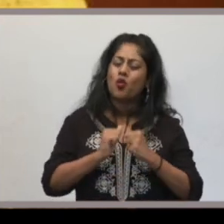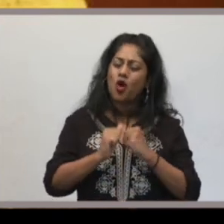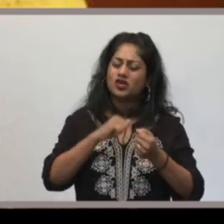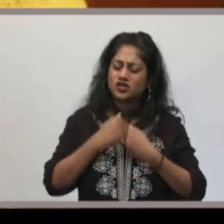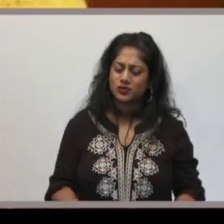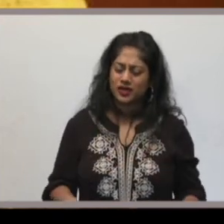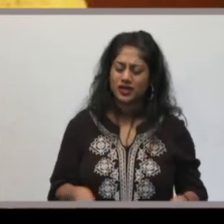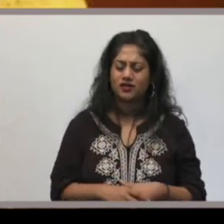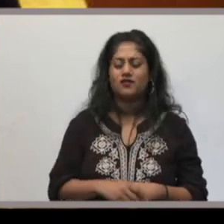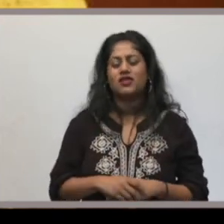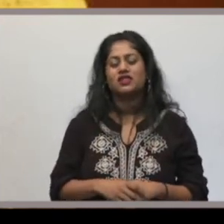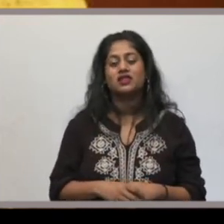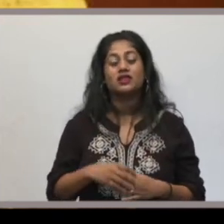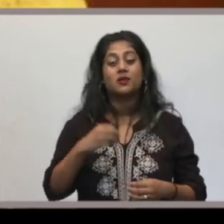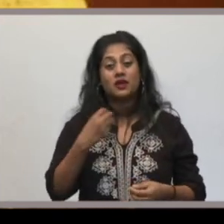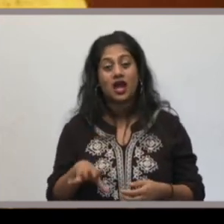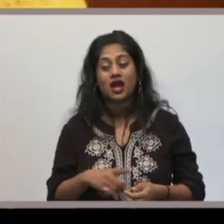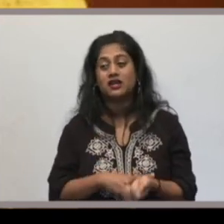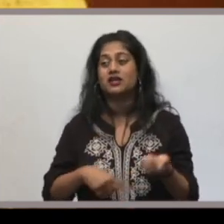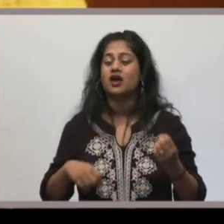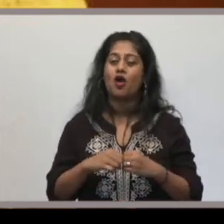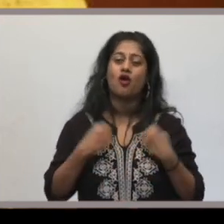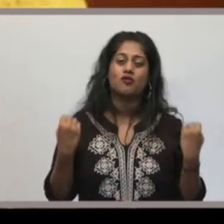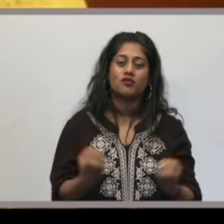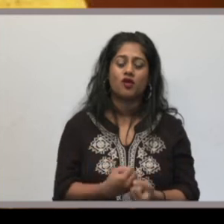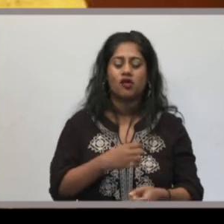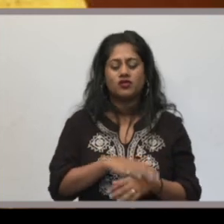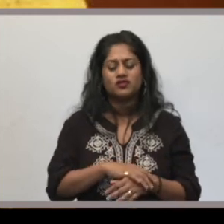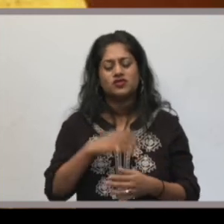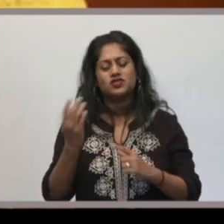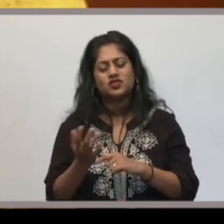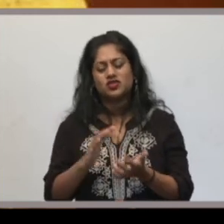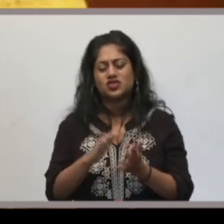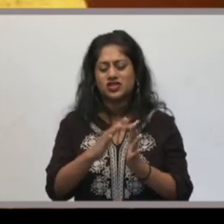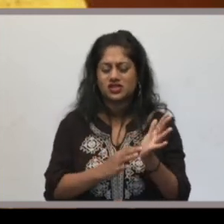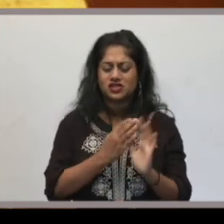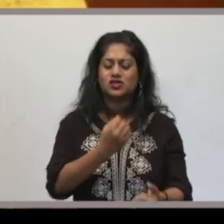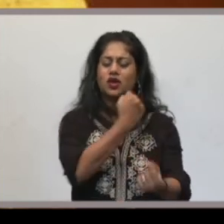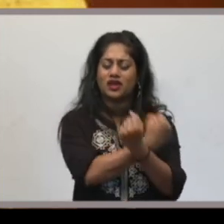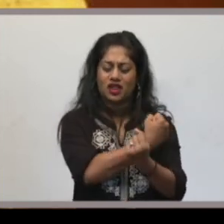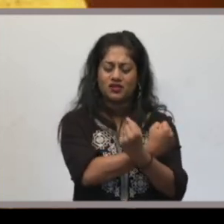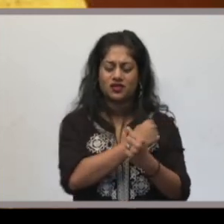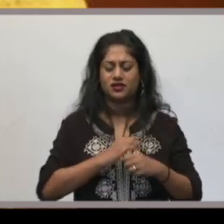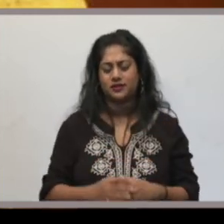Wash me with the blood that you shed on